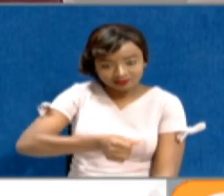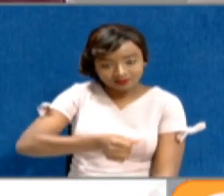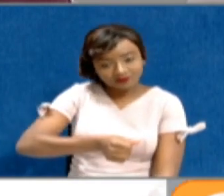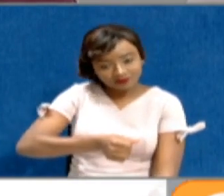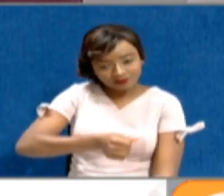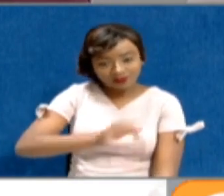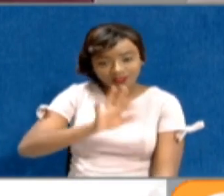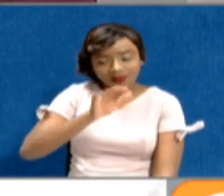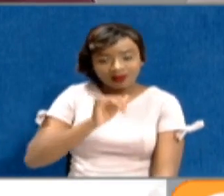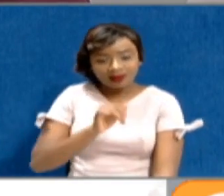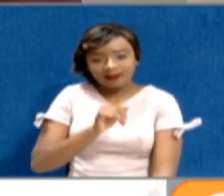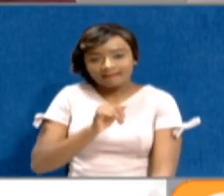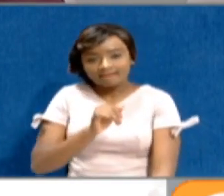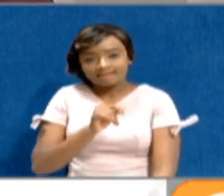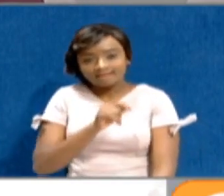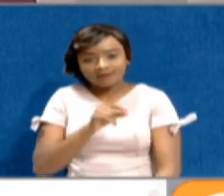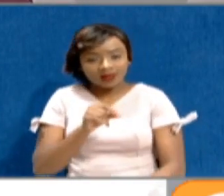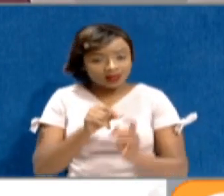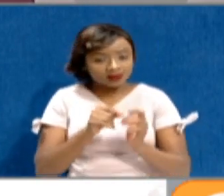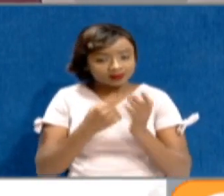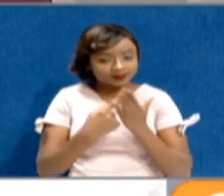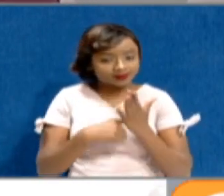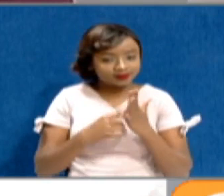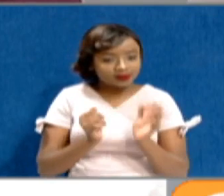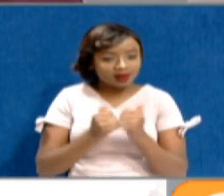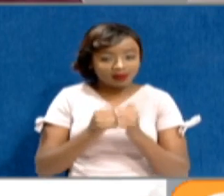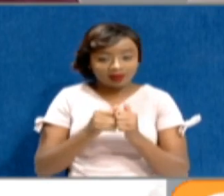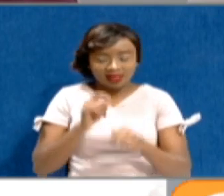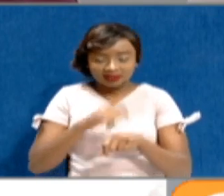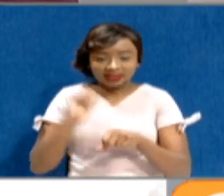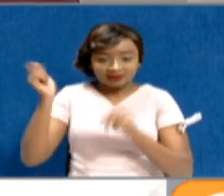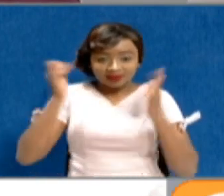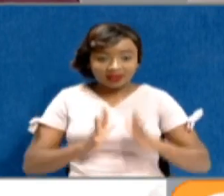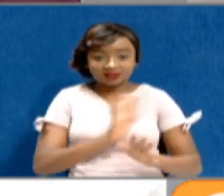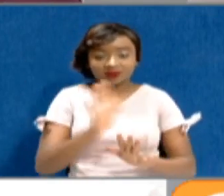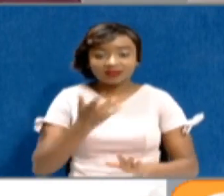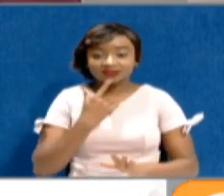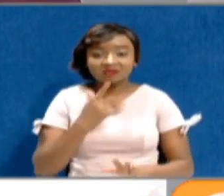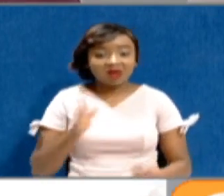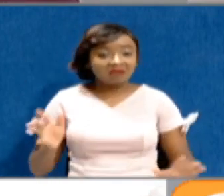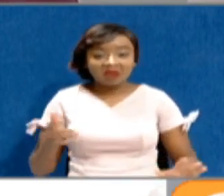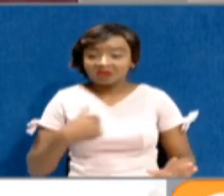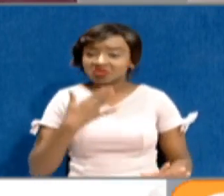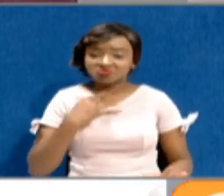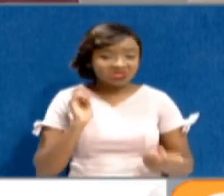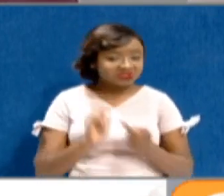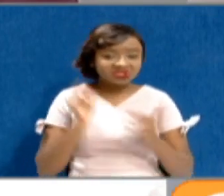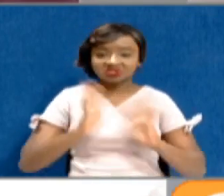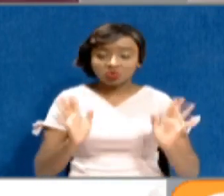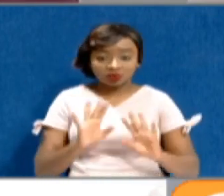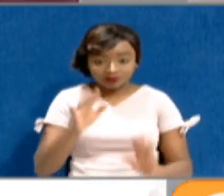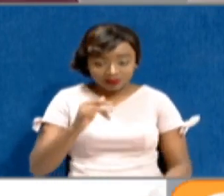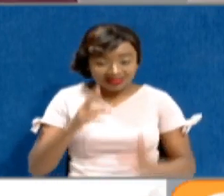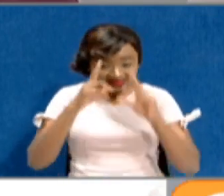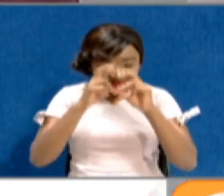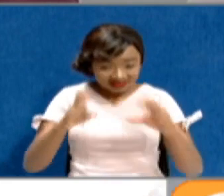here, let's discuss that controversy for just a minute, right? When Kenyans said they didn't want to be tested. Top researchers and scientists in this